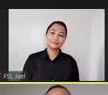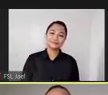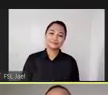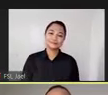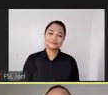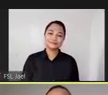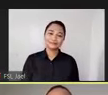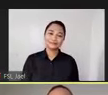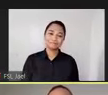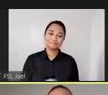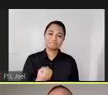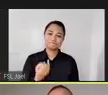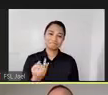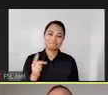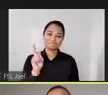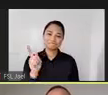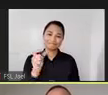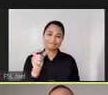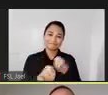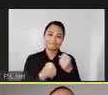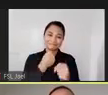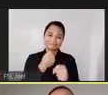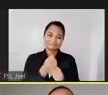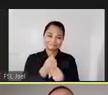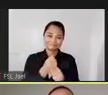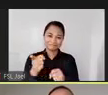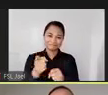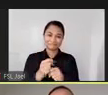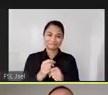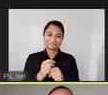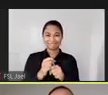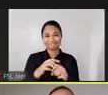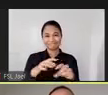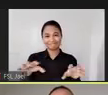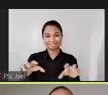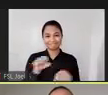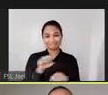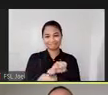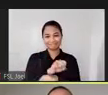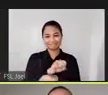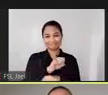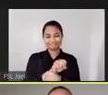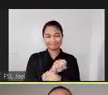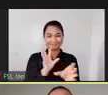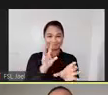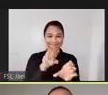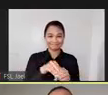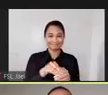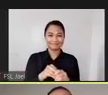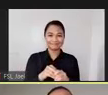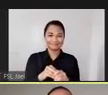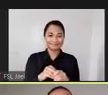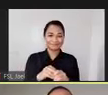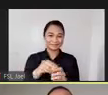corporate social responsibility, community relations, and sustainability work.